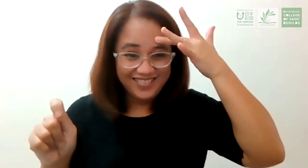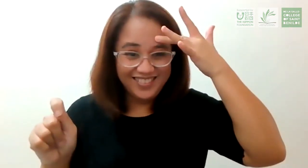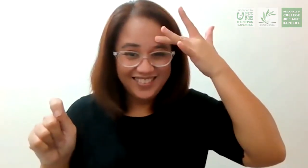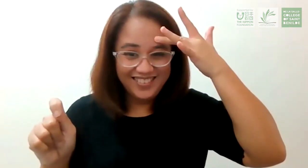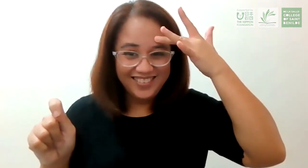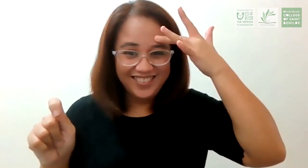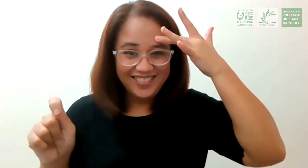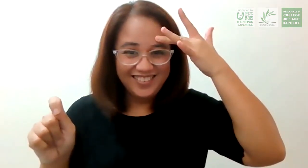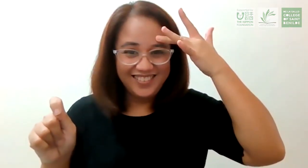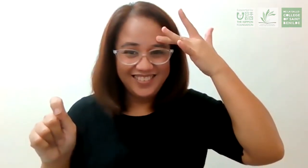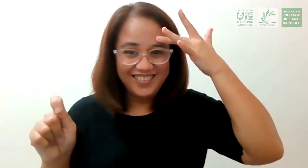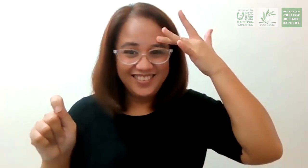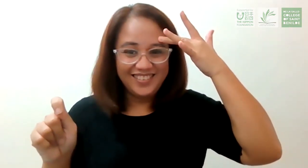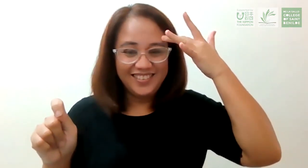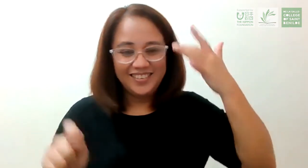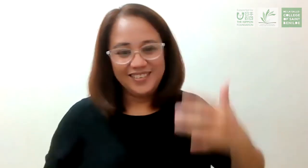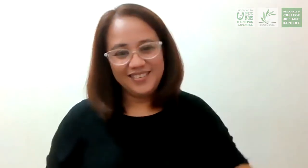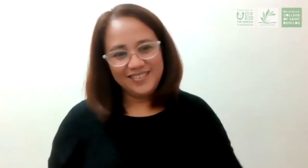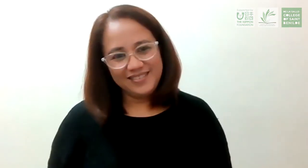All right.